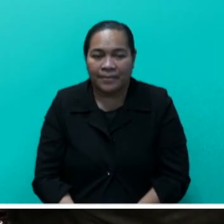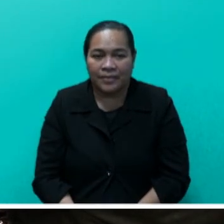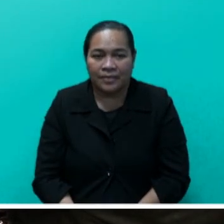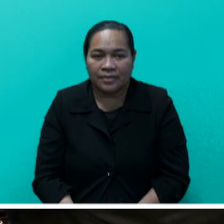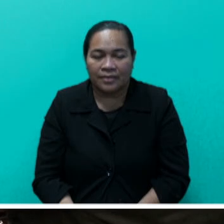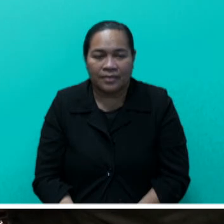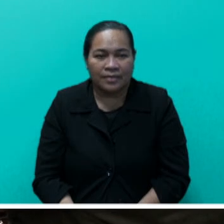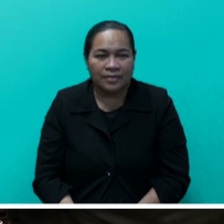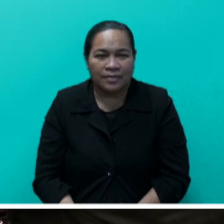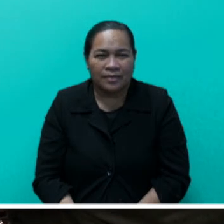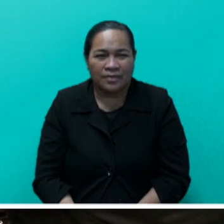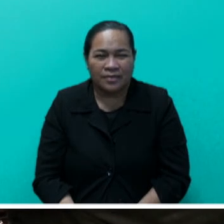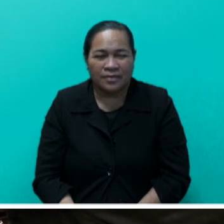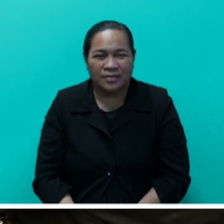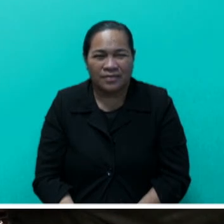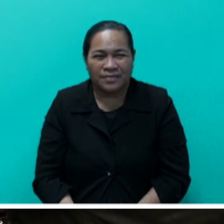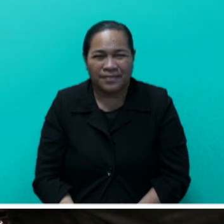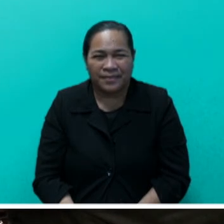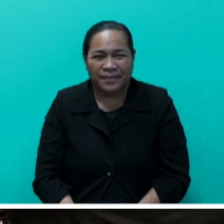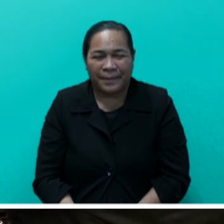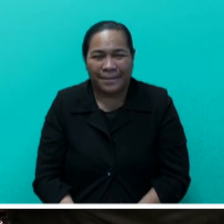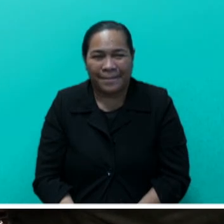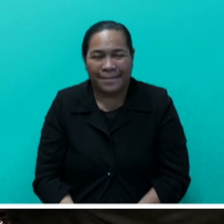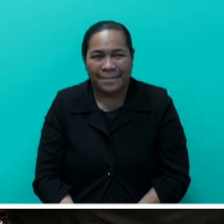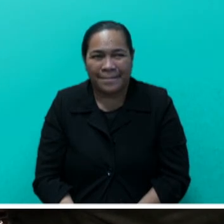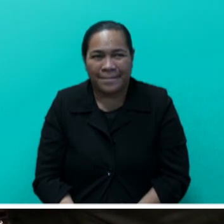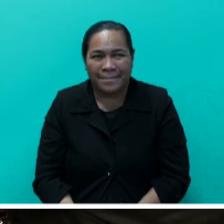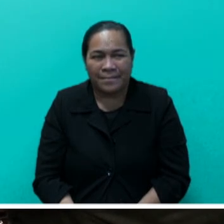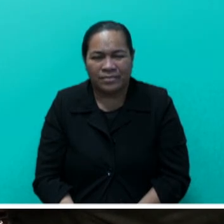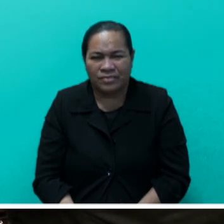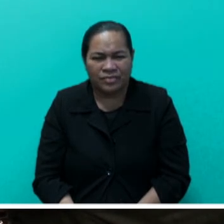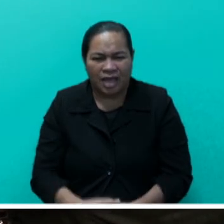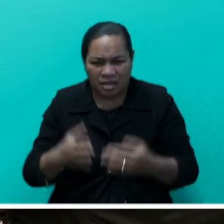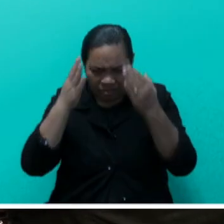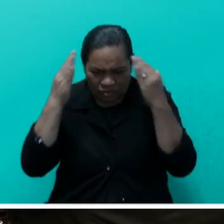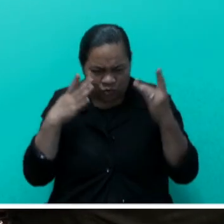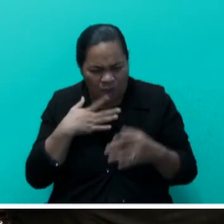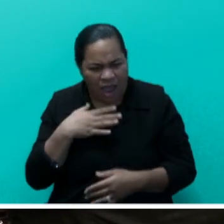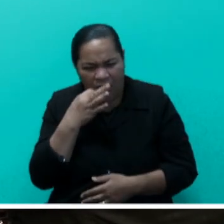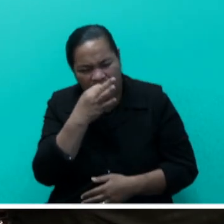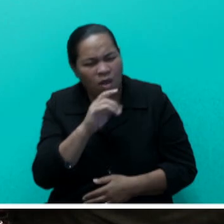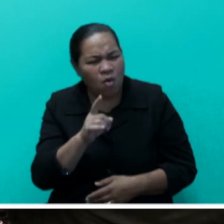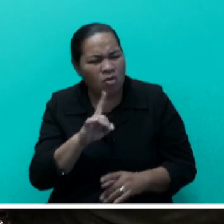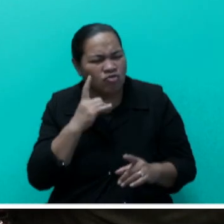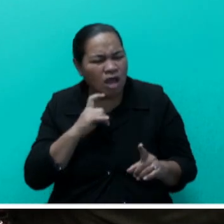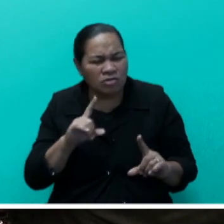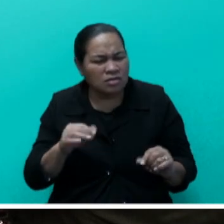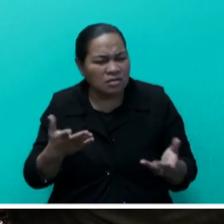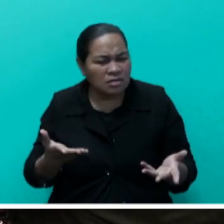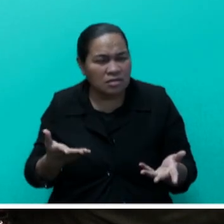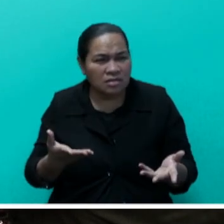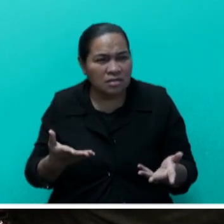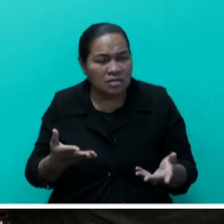No. Mr. Speaker, sir. This is not about something that you're trying to. This is something that is